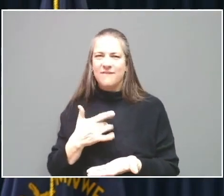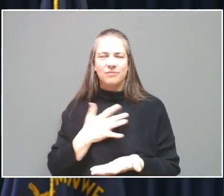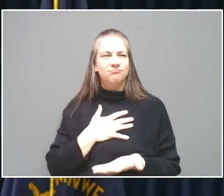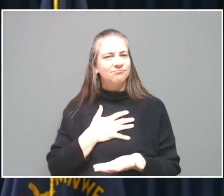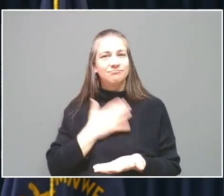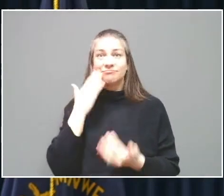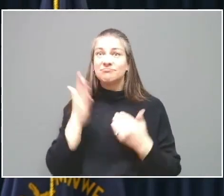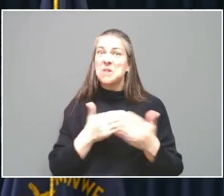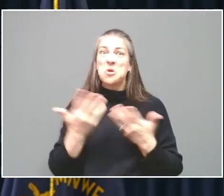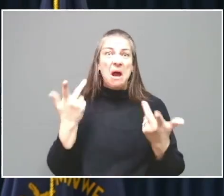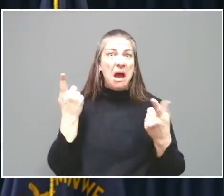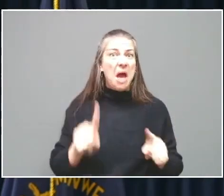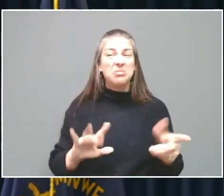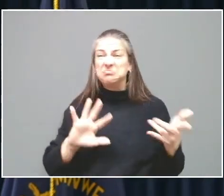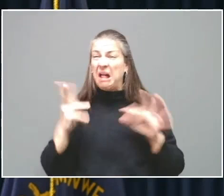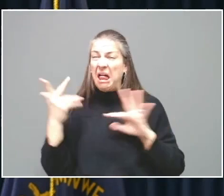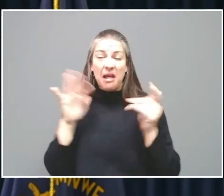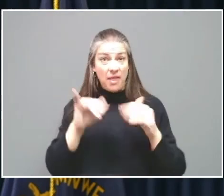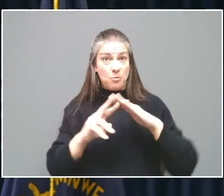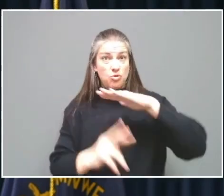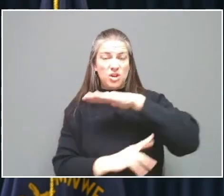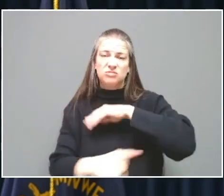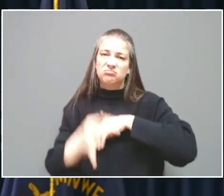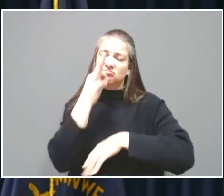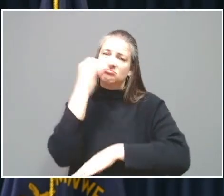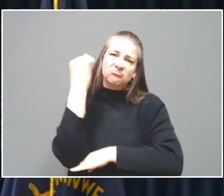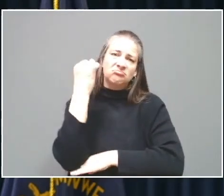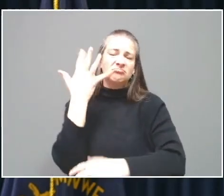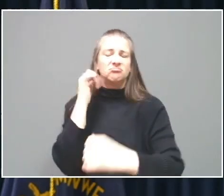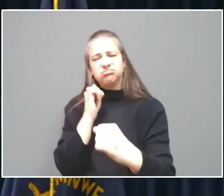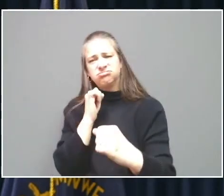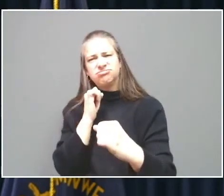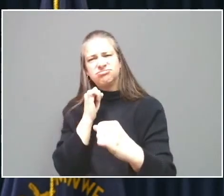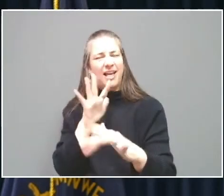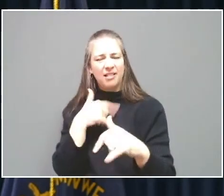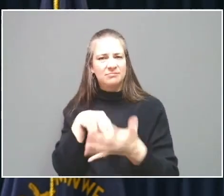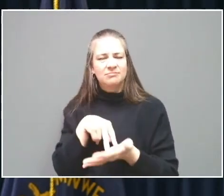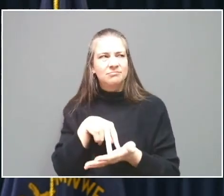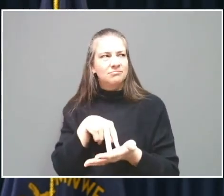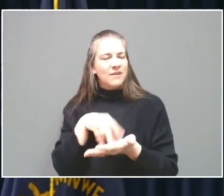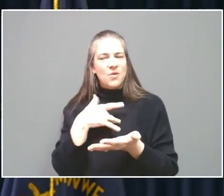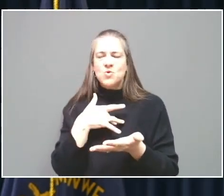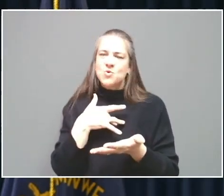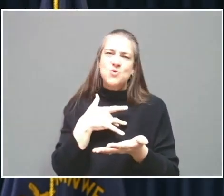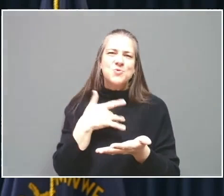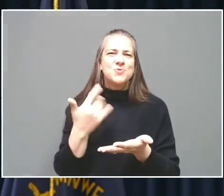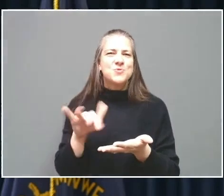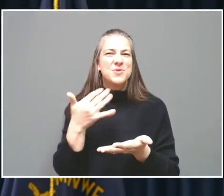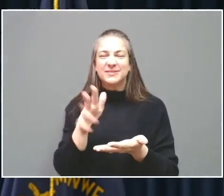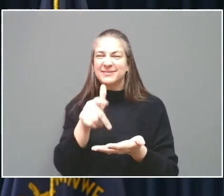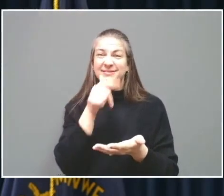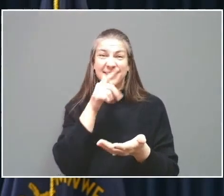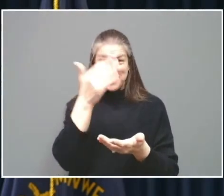us, that bridge would make it, and we wouldn't see what we saw in that flooding